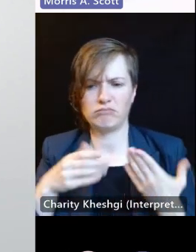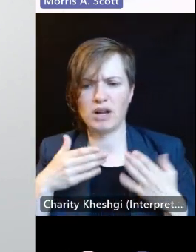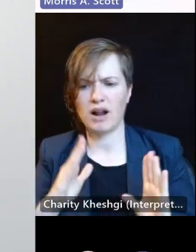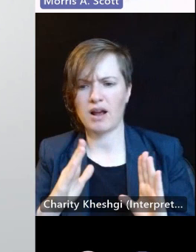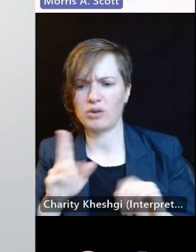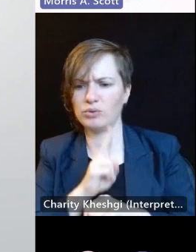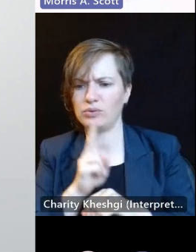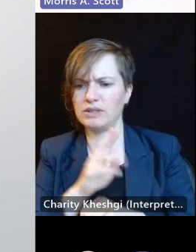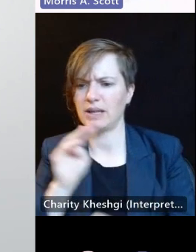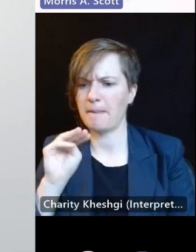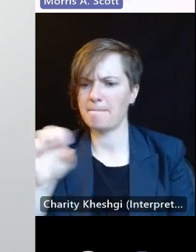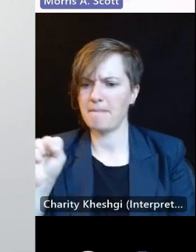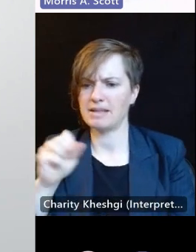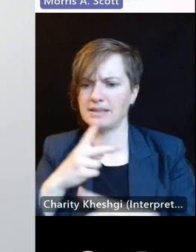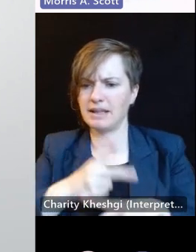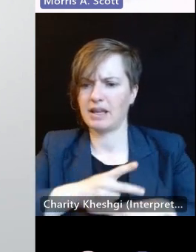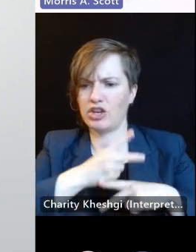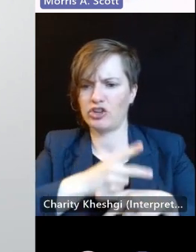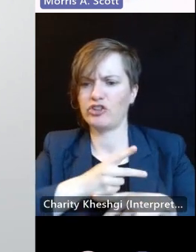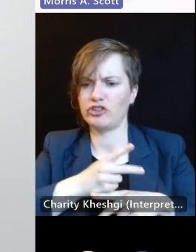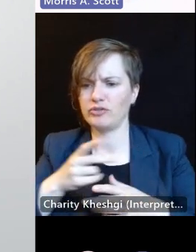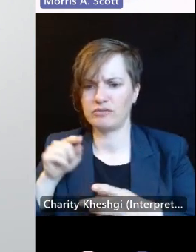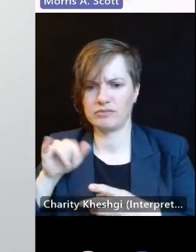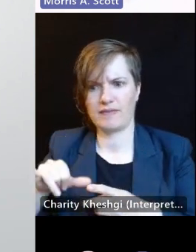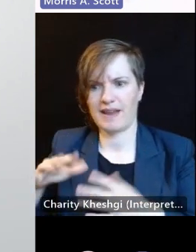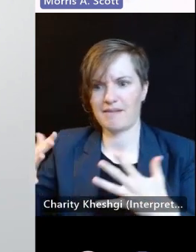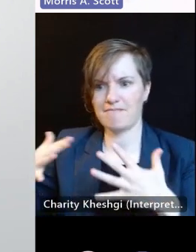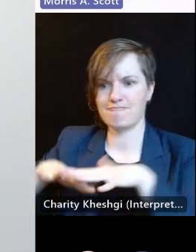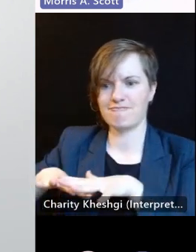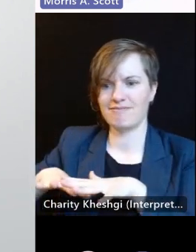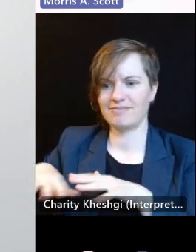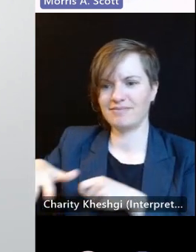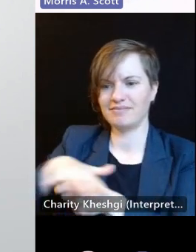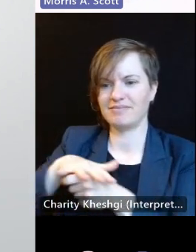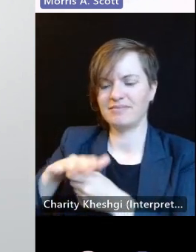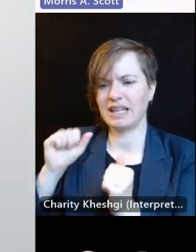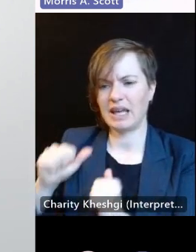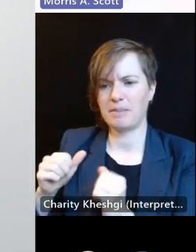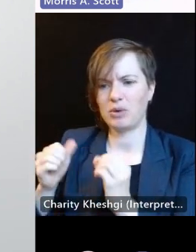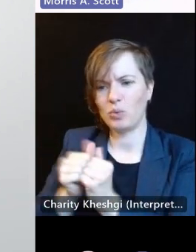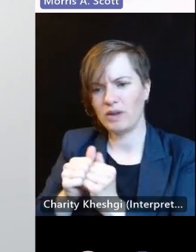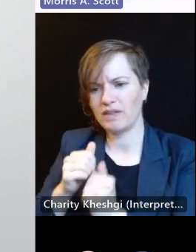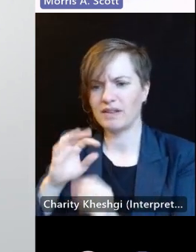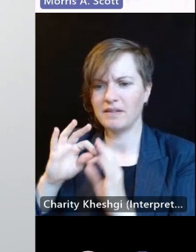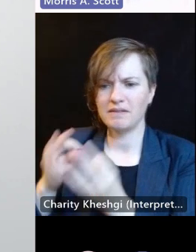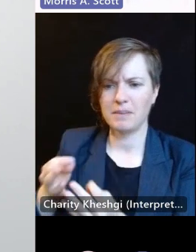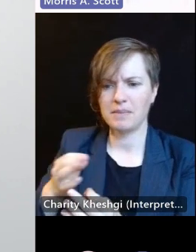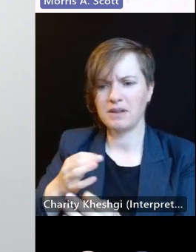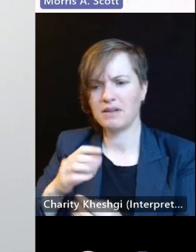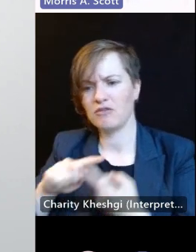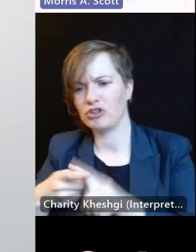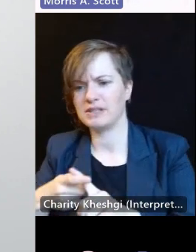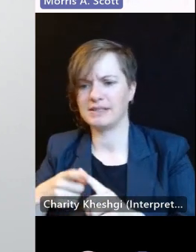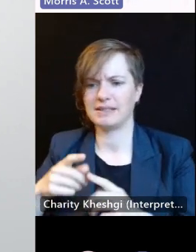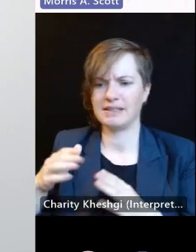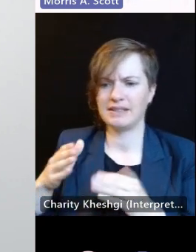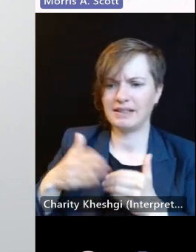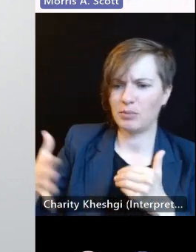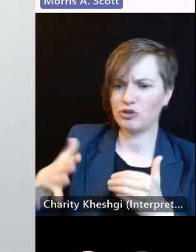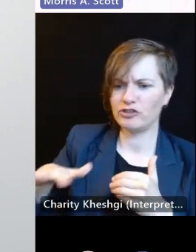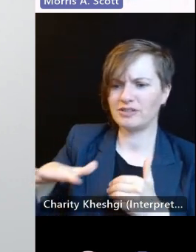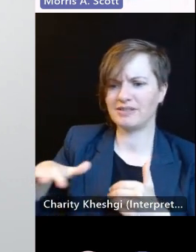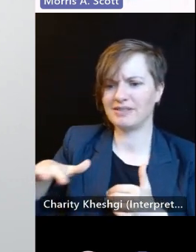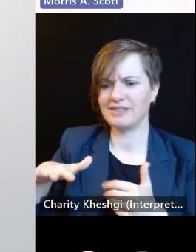can be housed with their families, friends, neighbors, and non-disabled people rather than